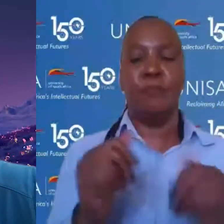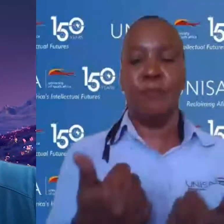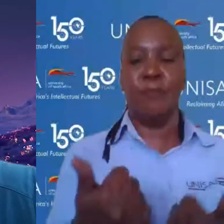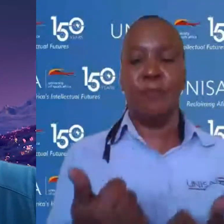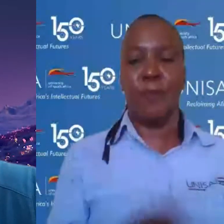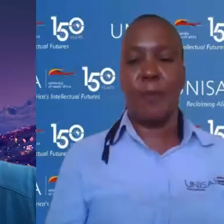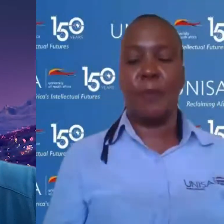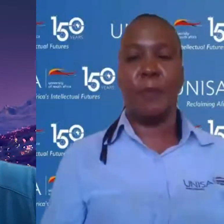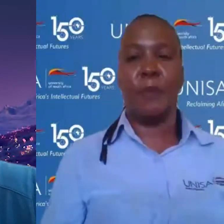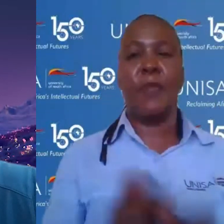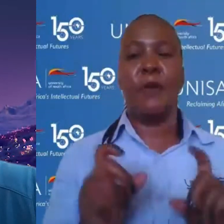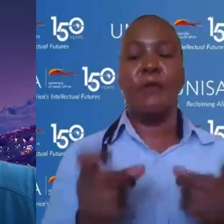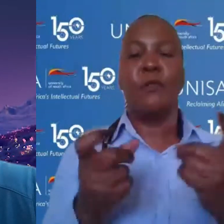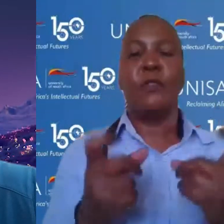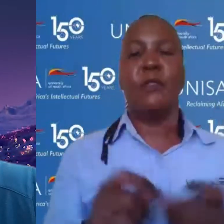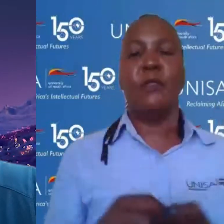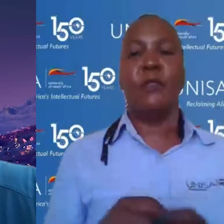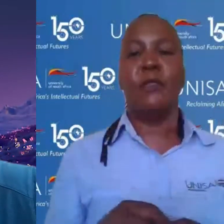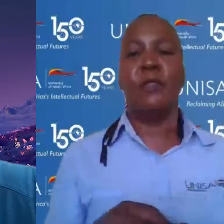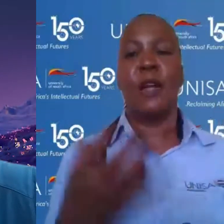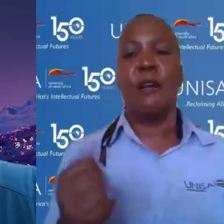now. I see I've got 4 minutes left.